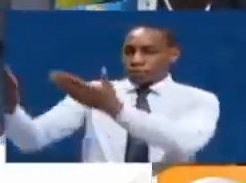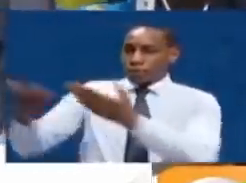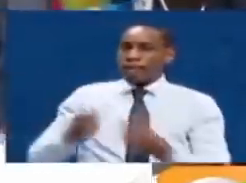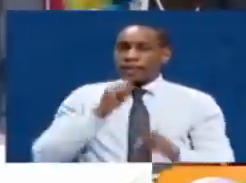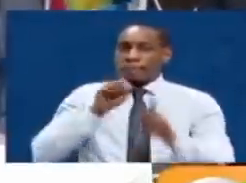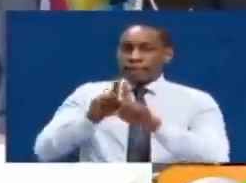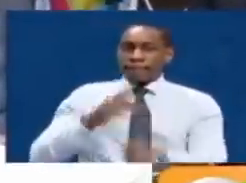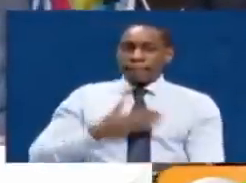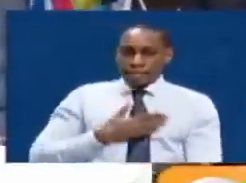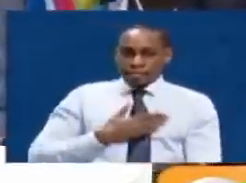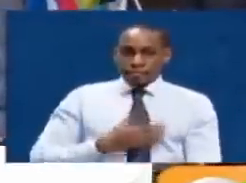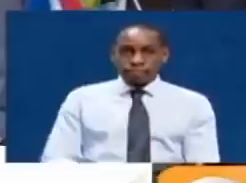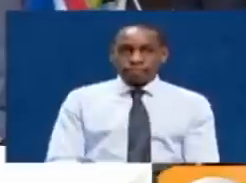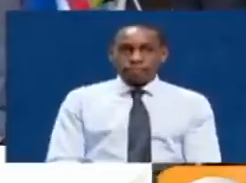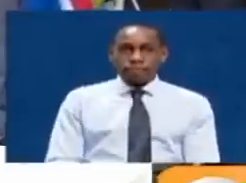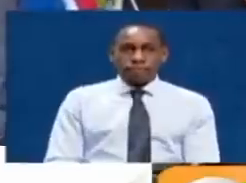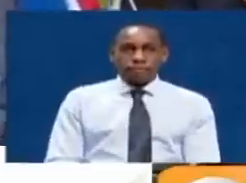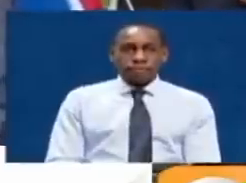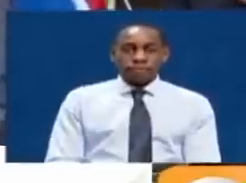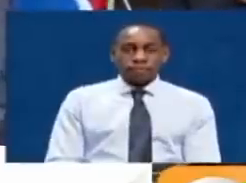Karibu, ndugu yangu.